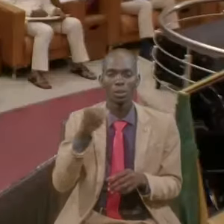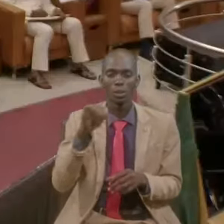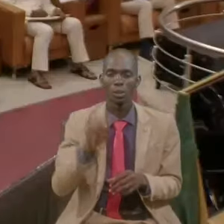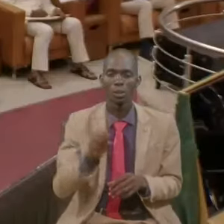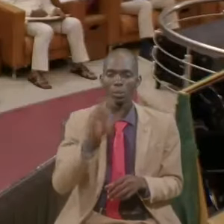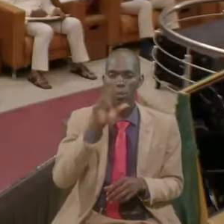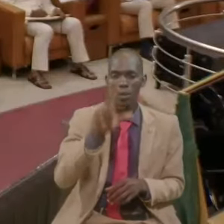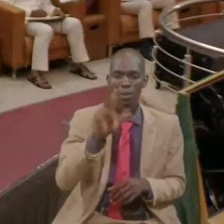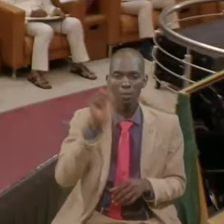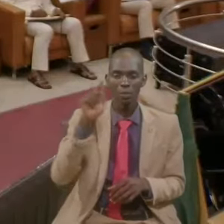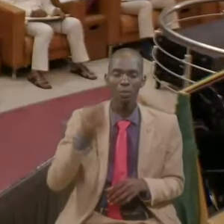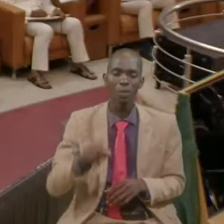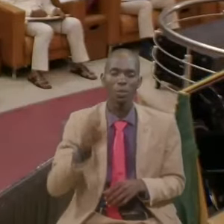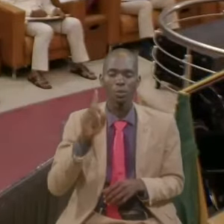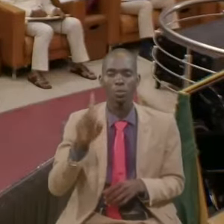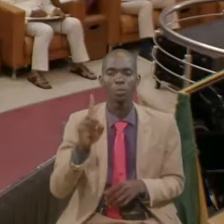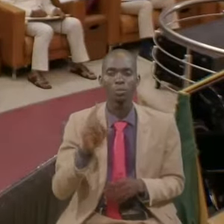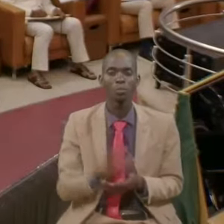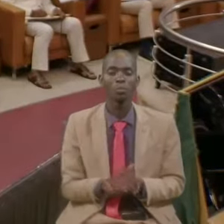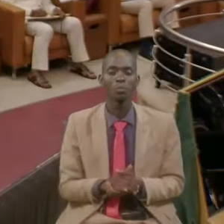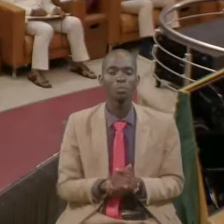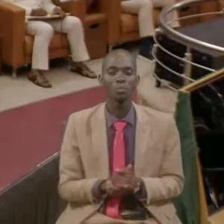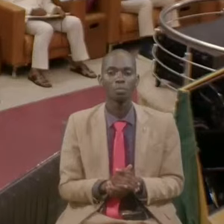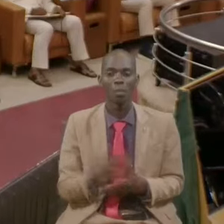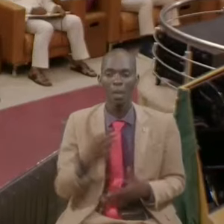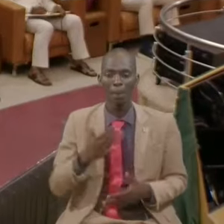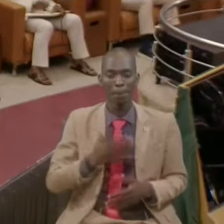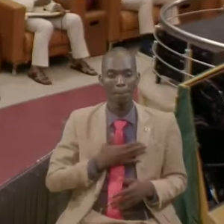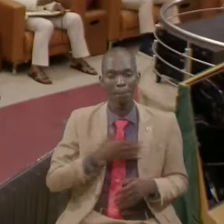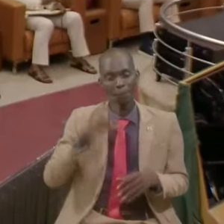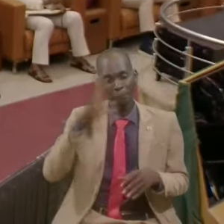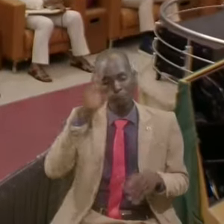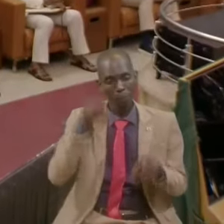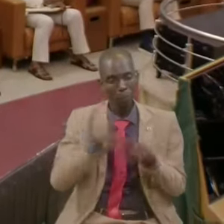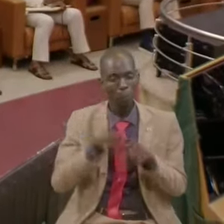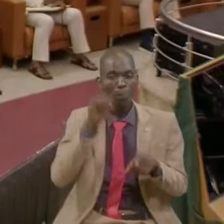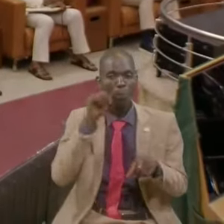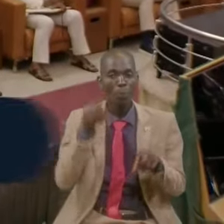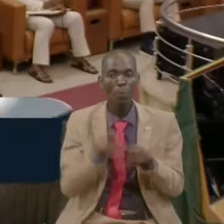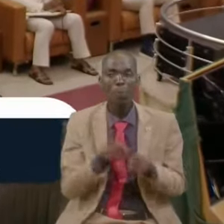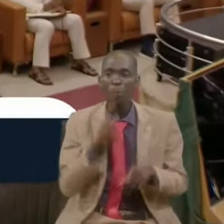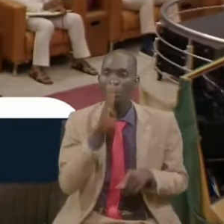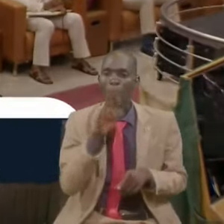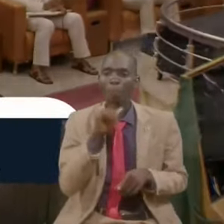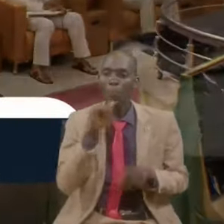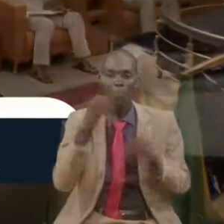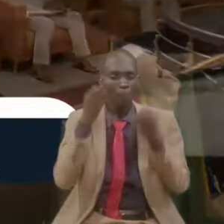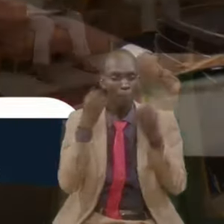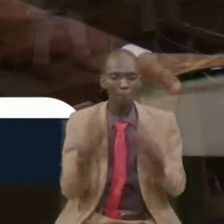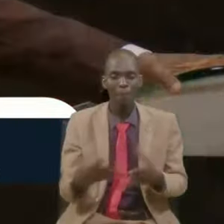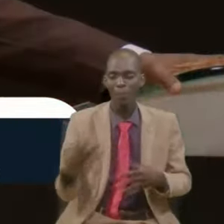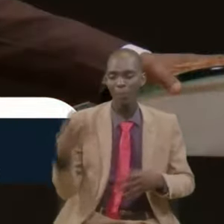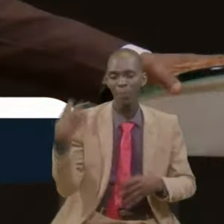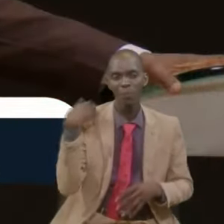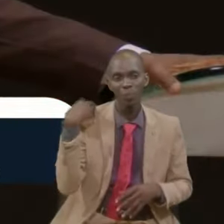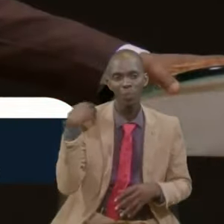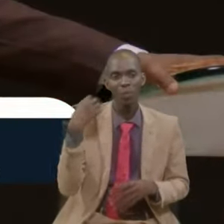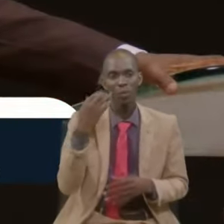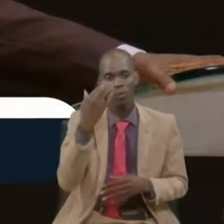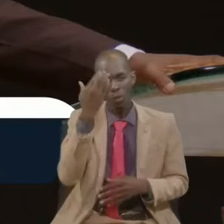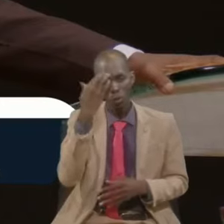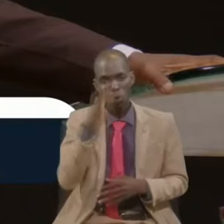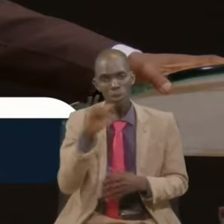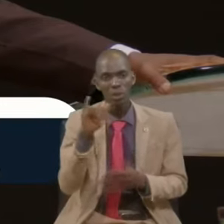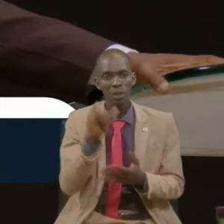1. In chapter 3, verse 1, it says, my brethren, be not many masters, knowing that we